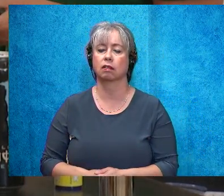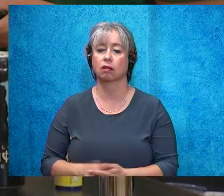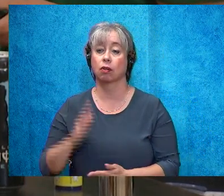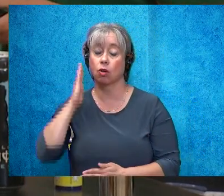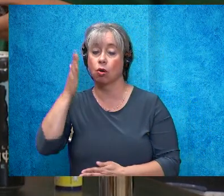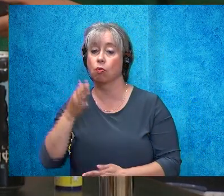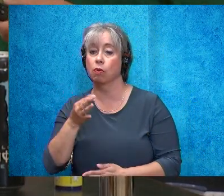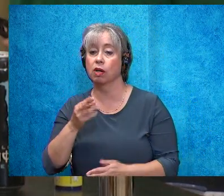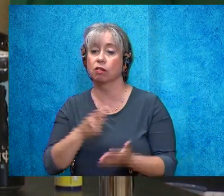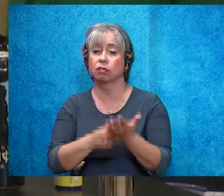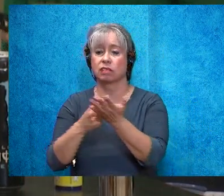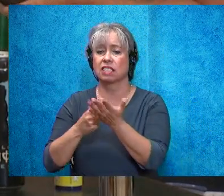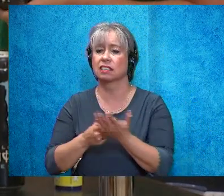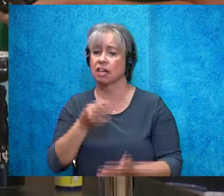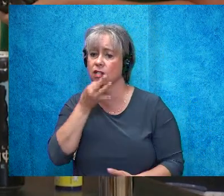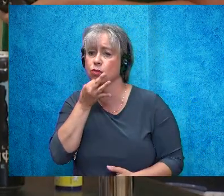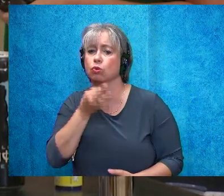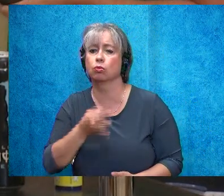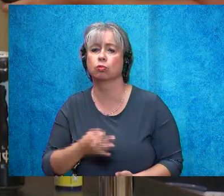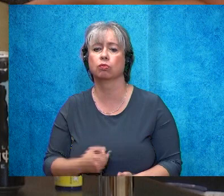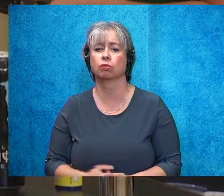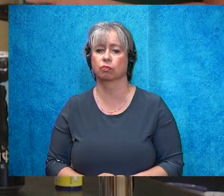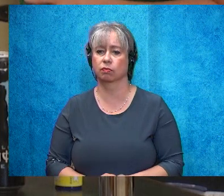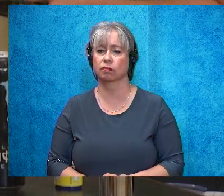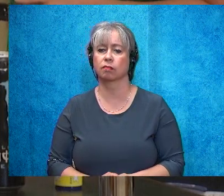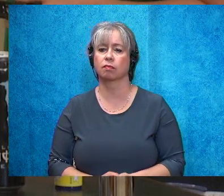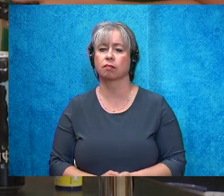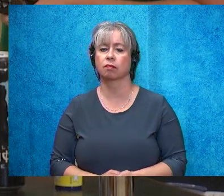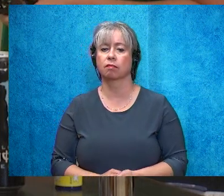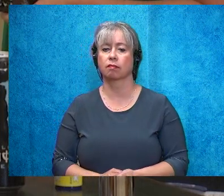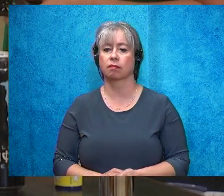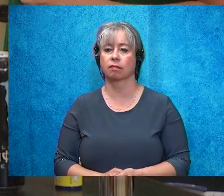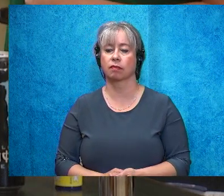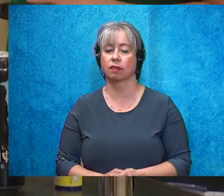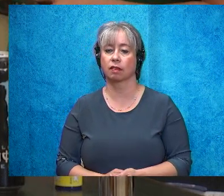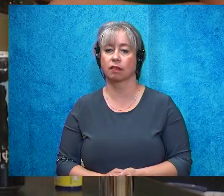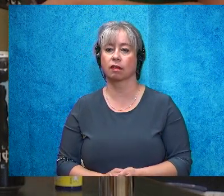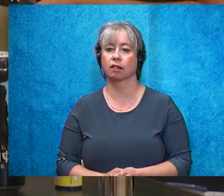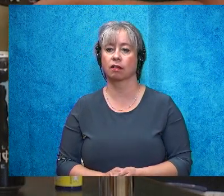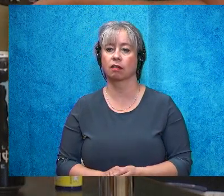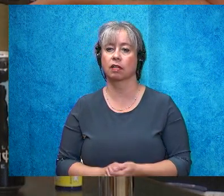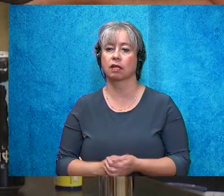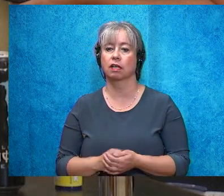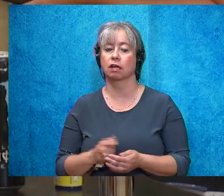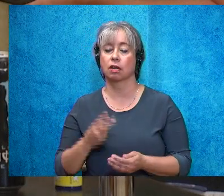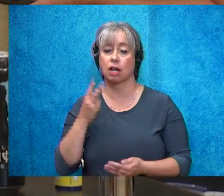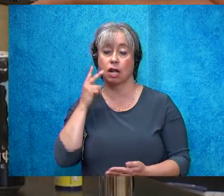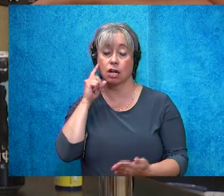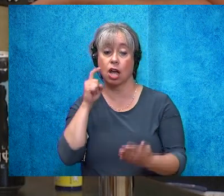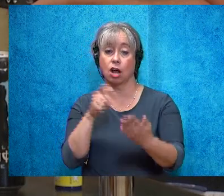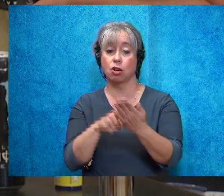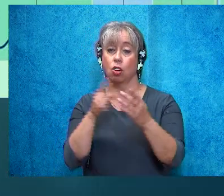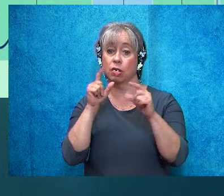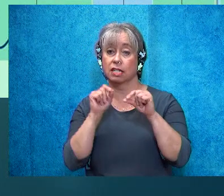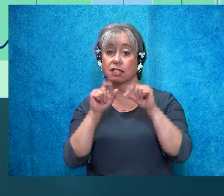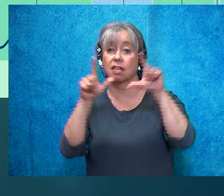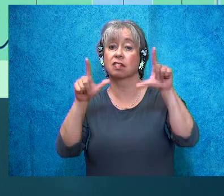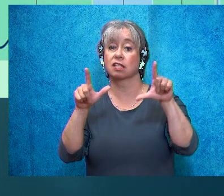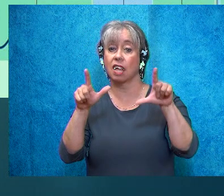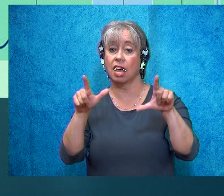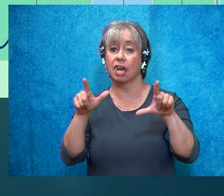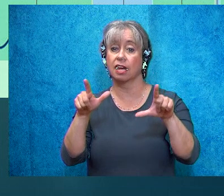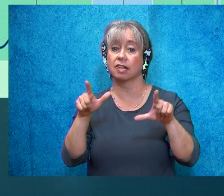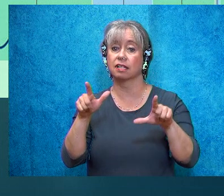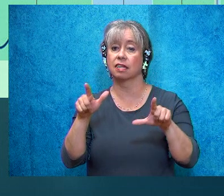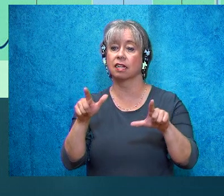favorite? So I have to look at my slide here on the bottom right-hand side if they've got the slide pulled up for you. Oh, I love